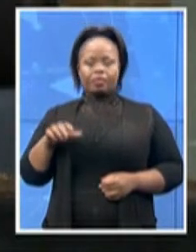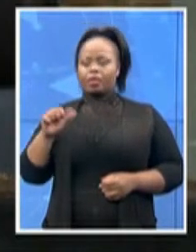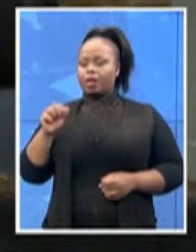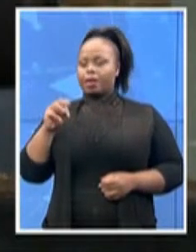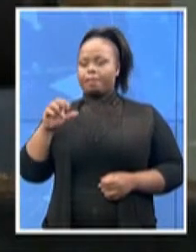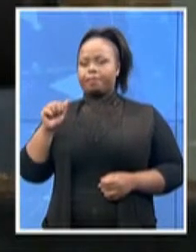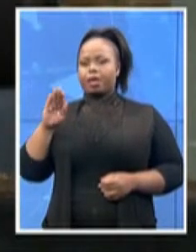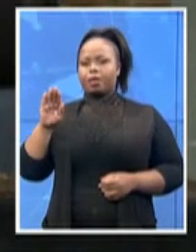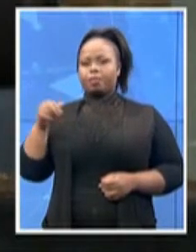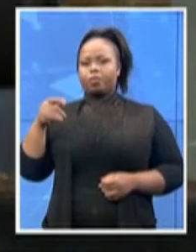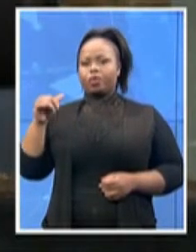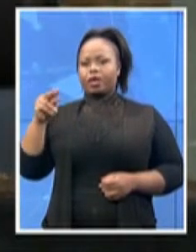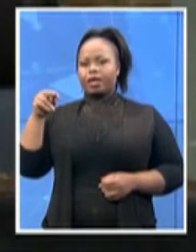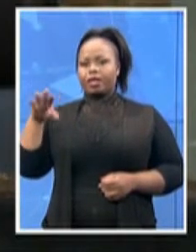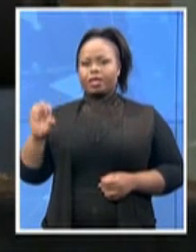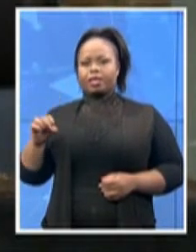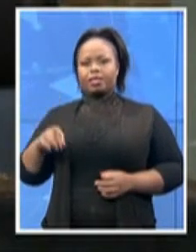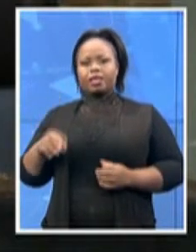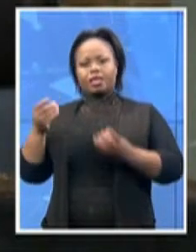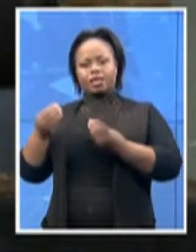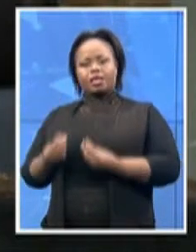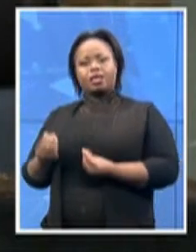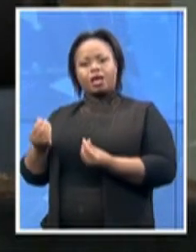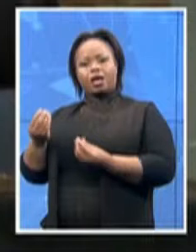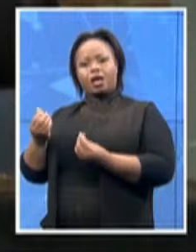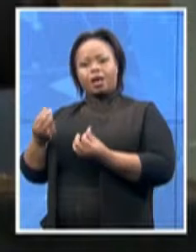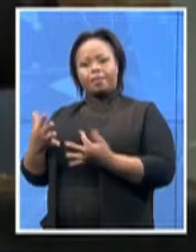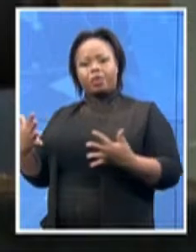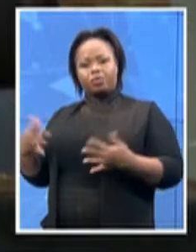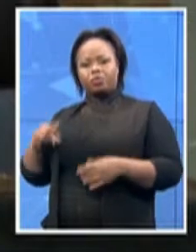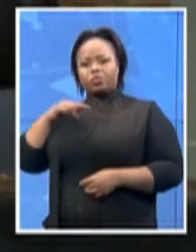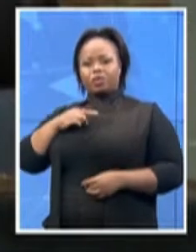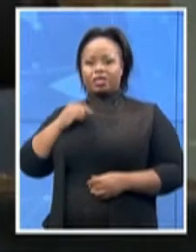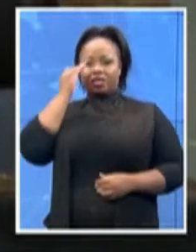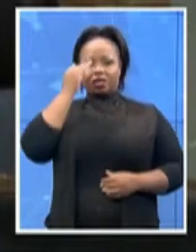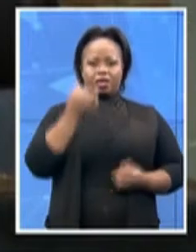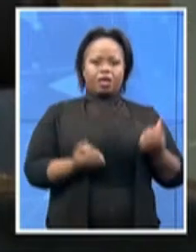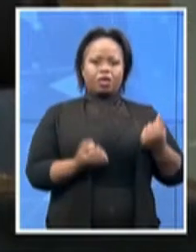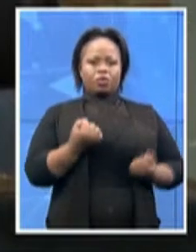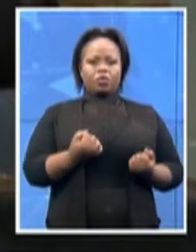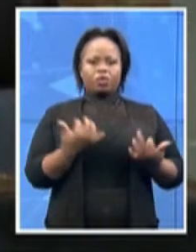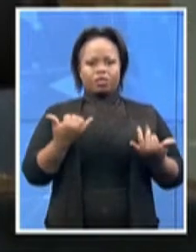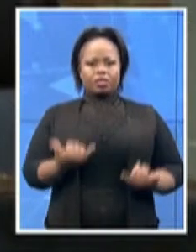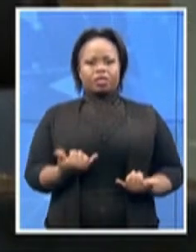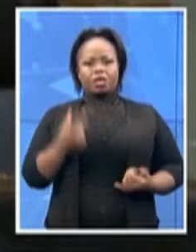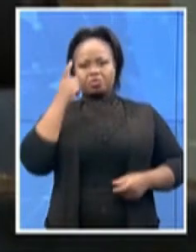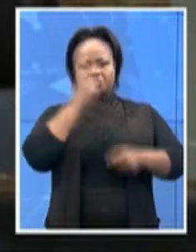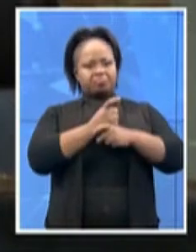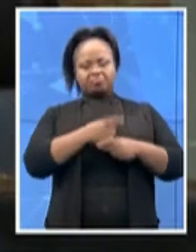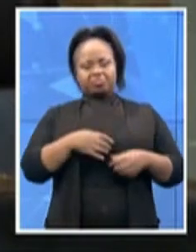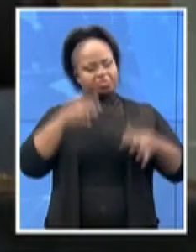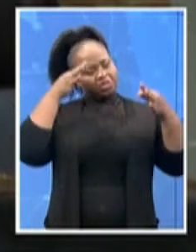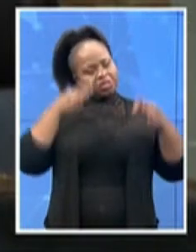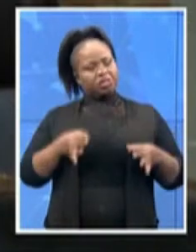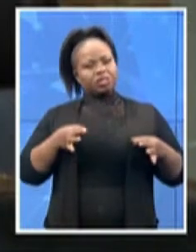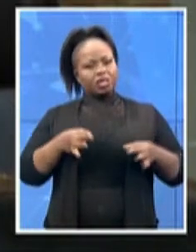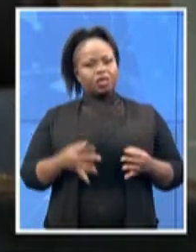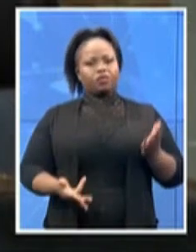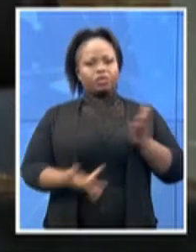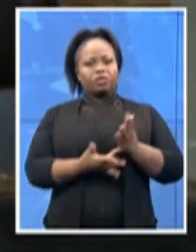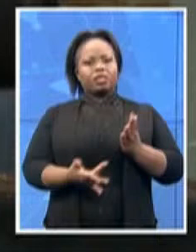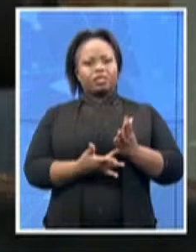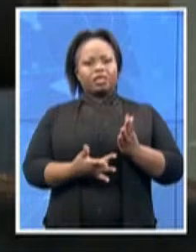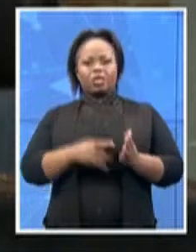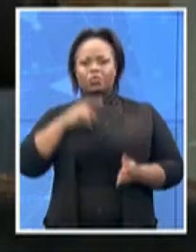We find that the High Court erred in declining to decide it on technical grounds. That court should